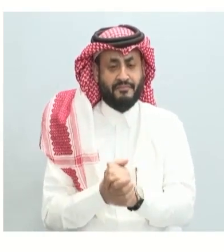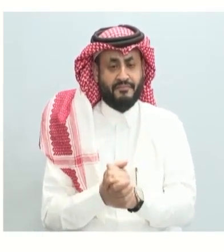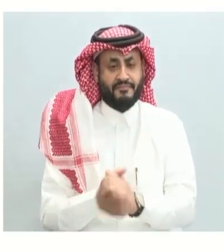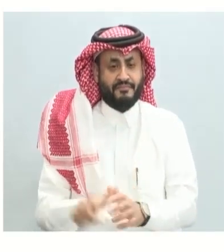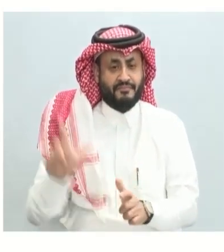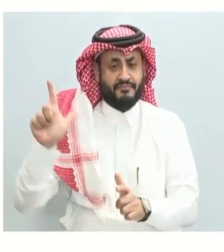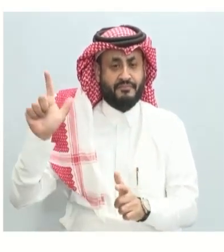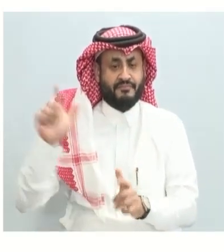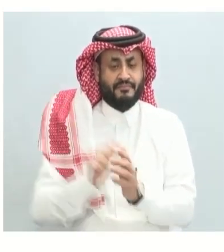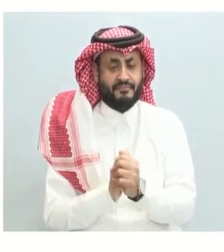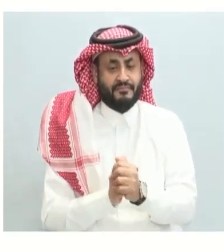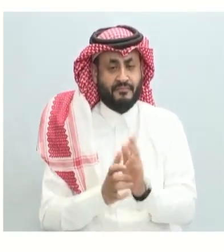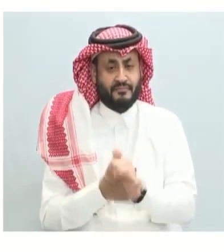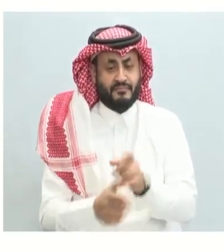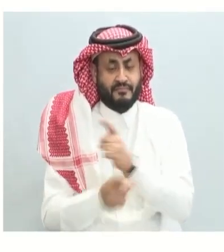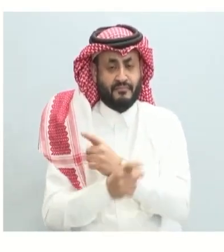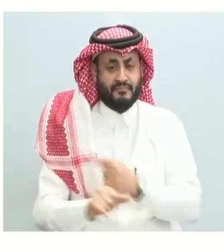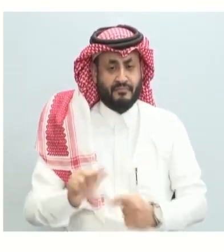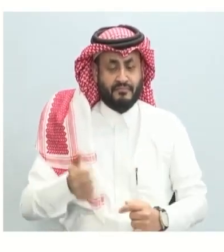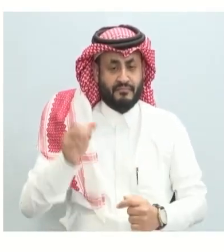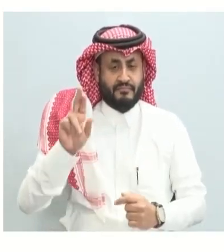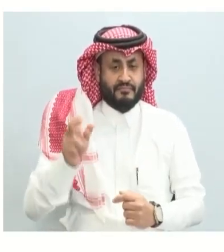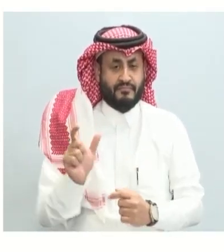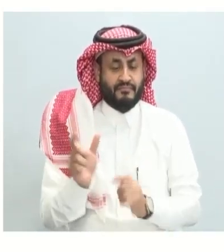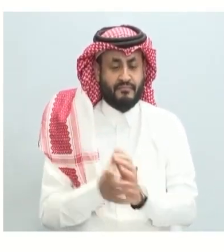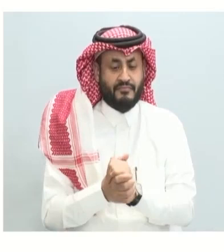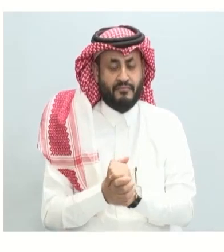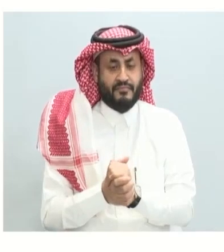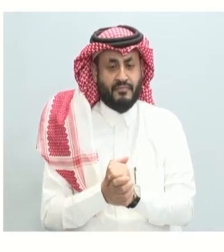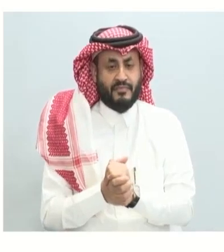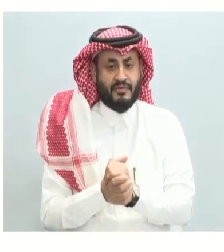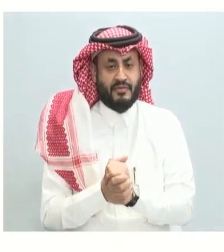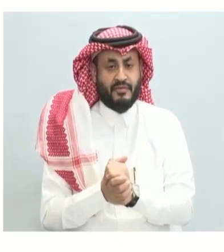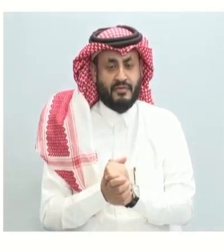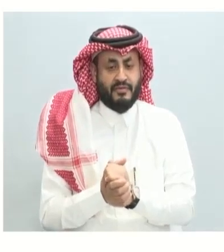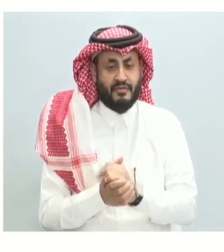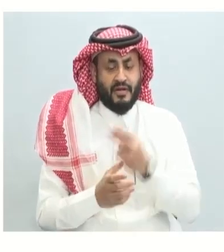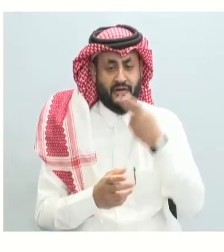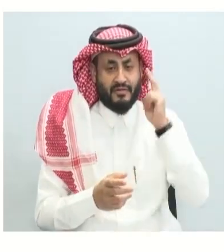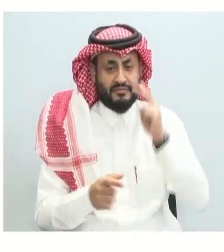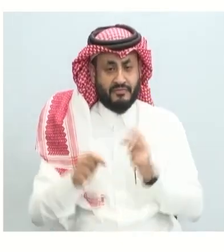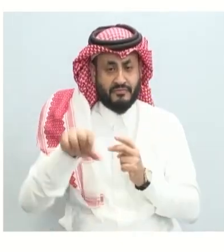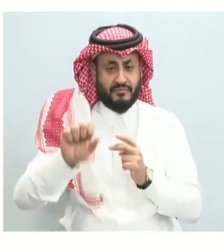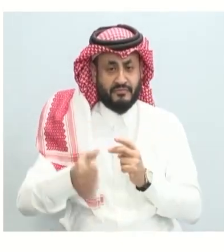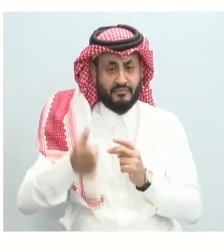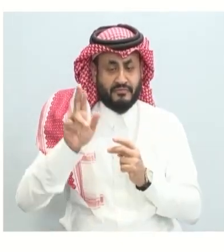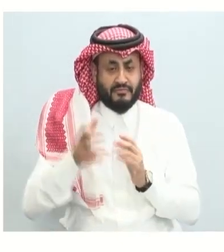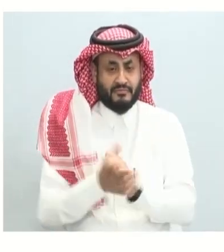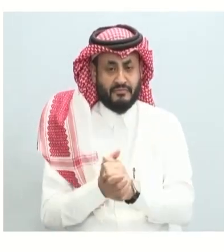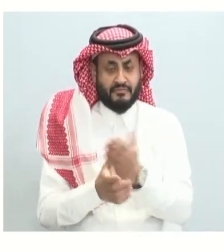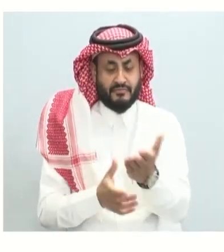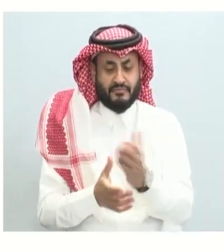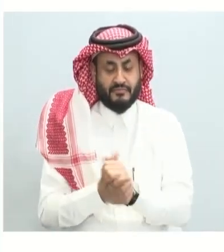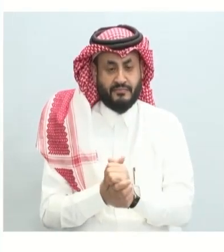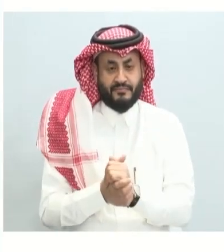21. This lesson will be presented by me, teacher Mazra Harbi, and the sign language by Mr. Fawaz Al-Aqil. So